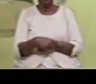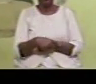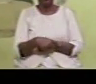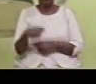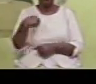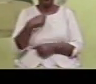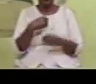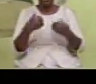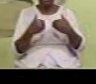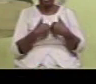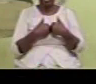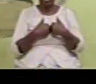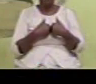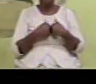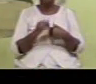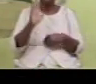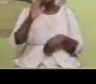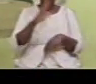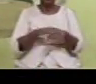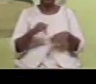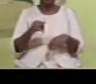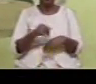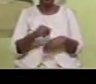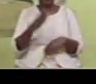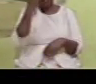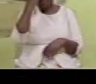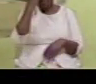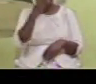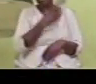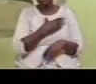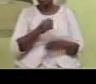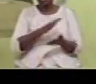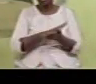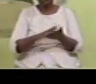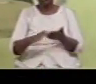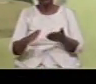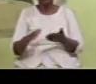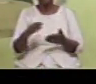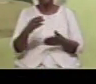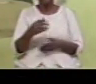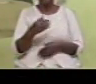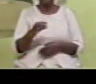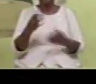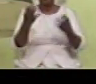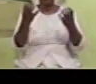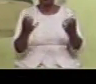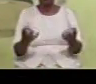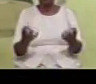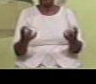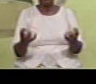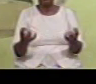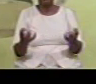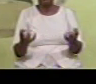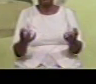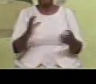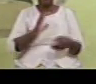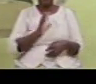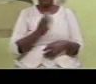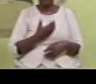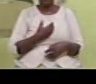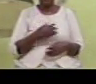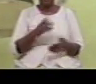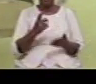we have the study, Identification and Cleansing of Leprosy. Our lesson is taken from the